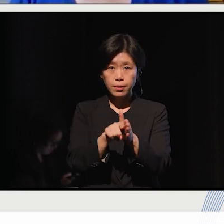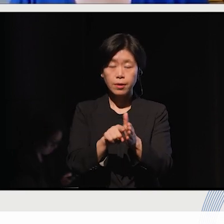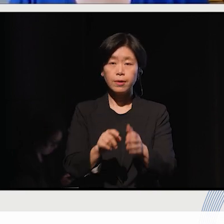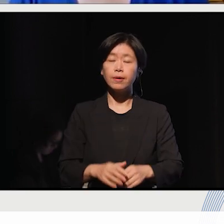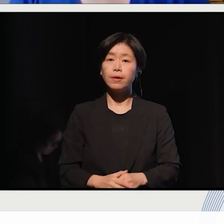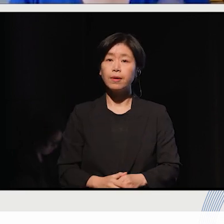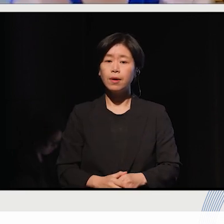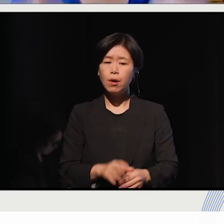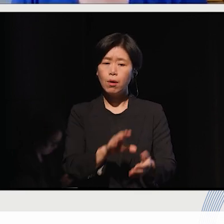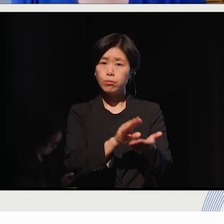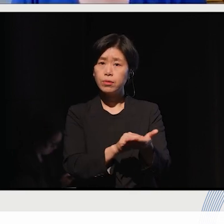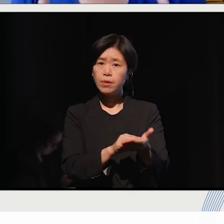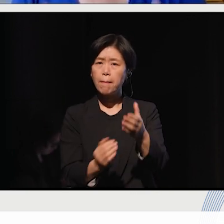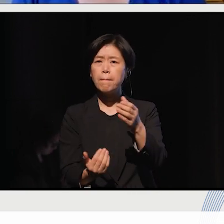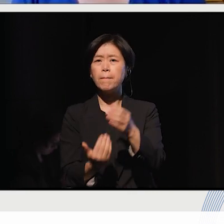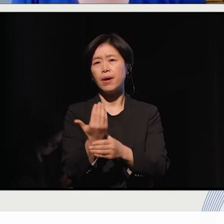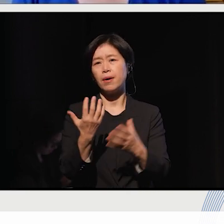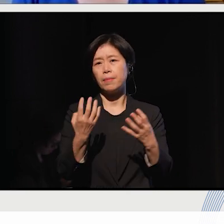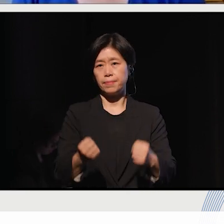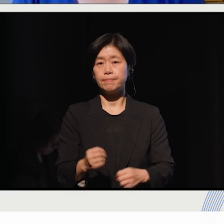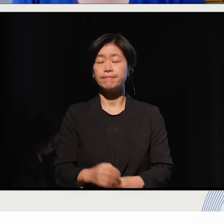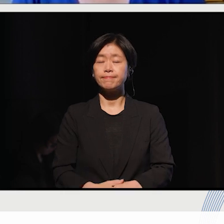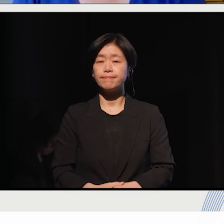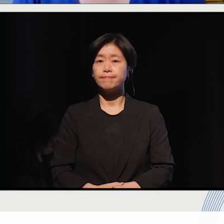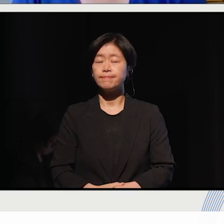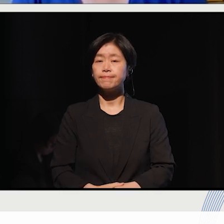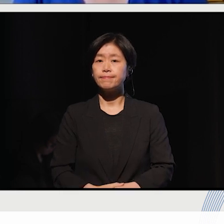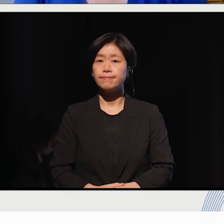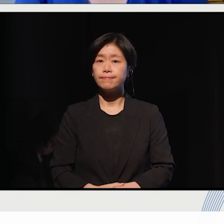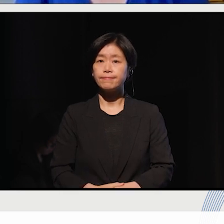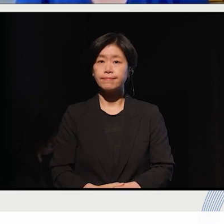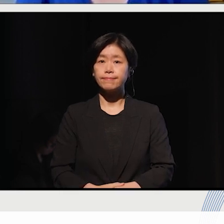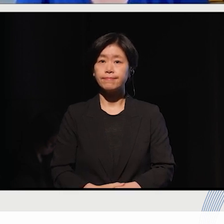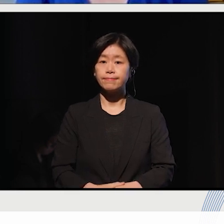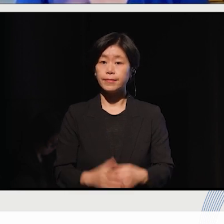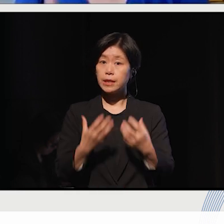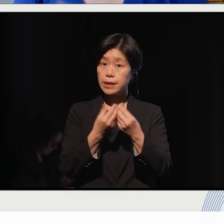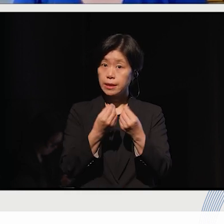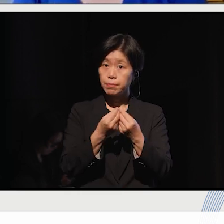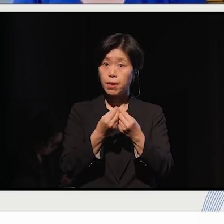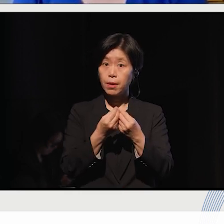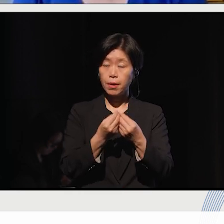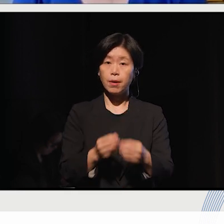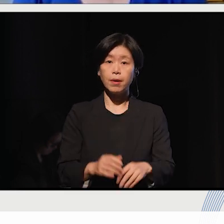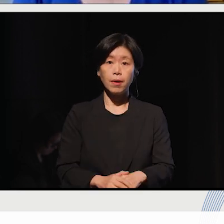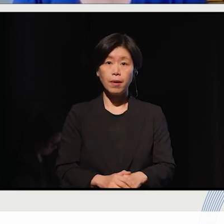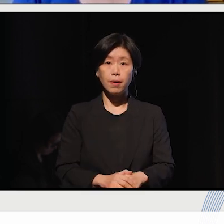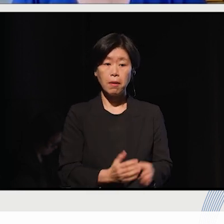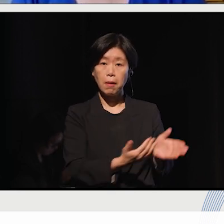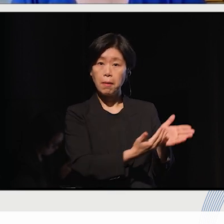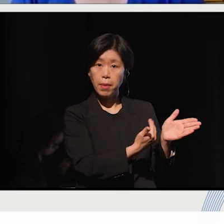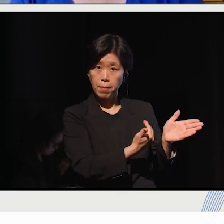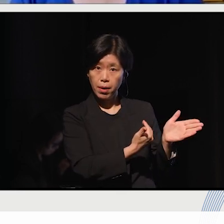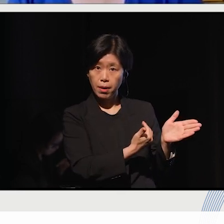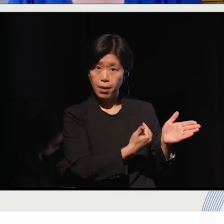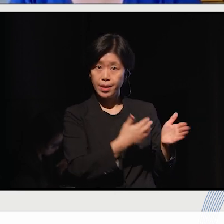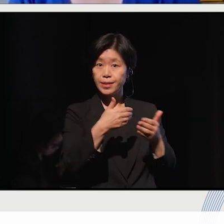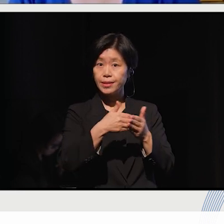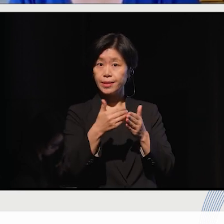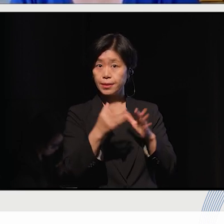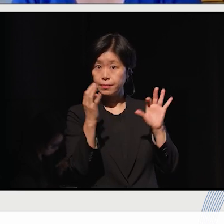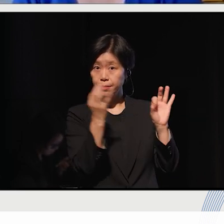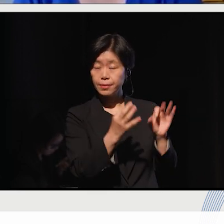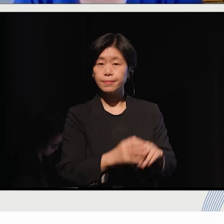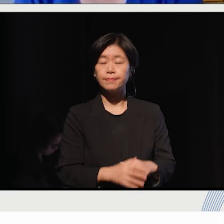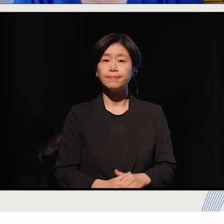boots on the ground, day-to-day basis. So for example, I point out the image on the right. And by the